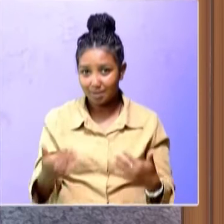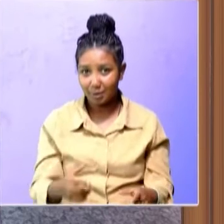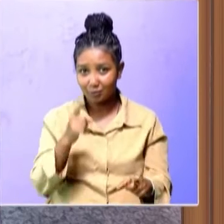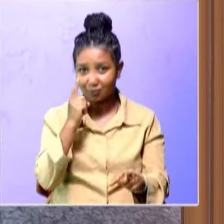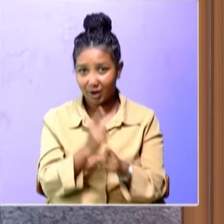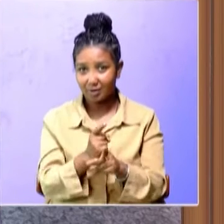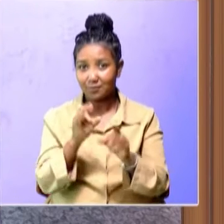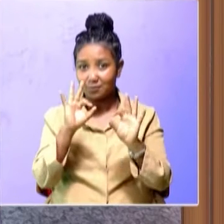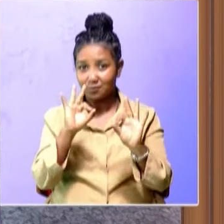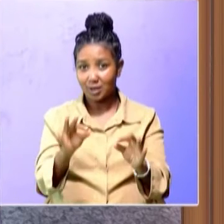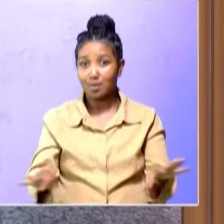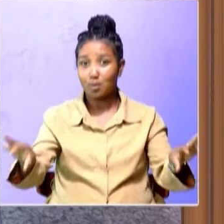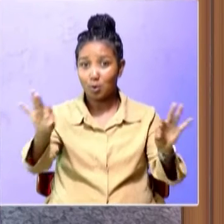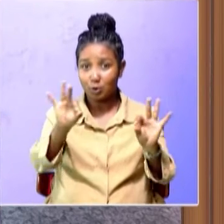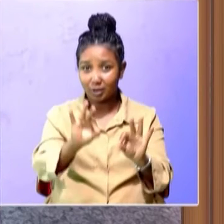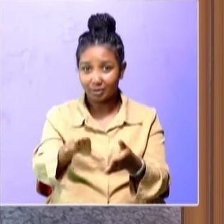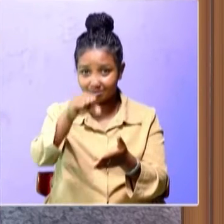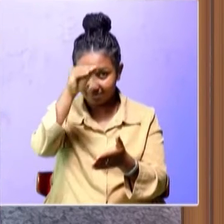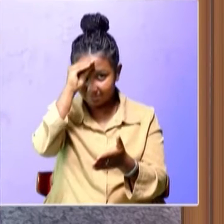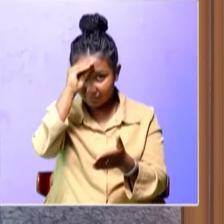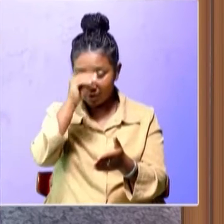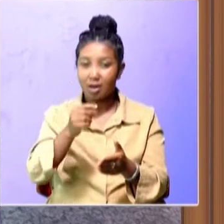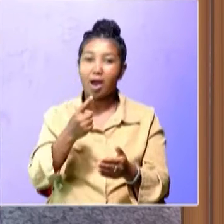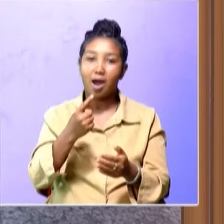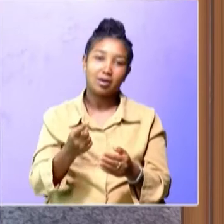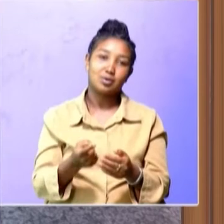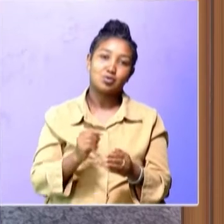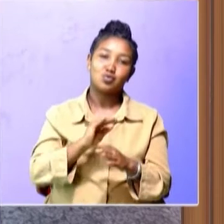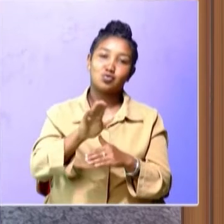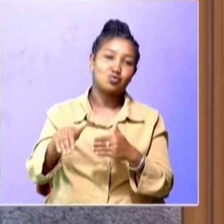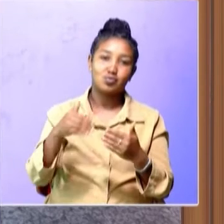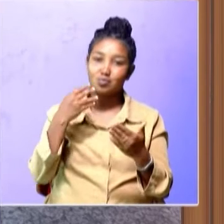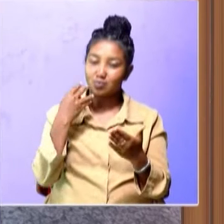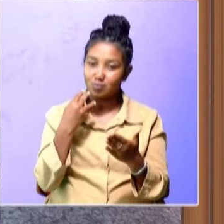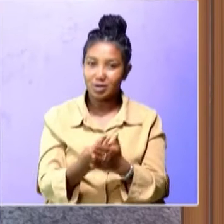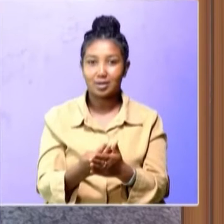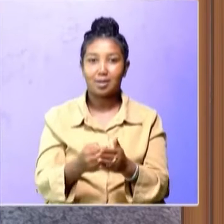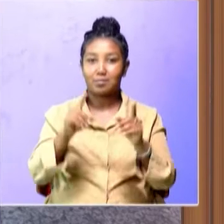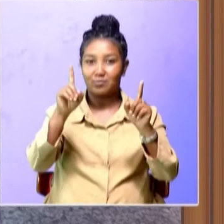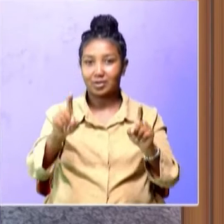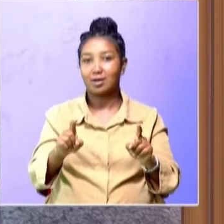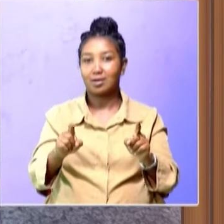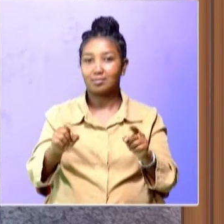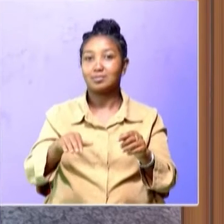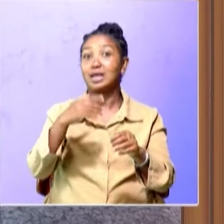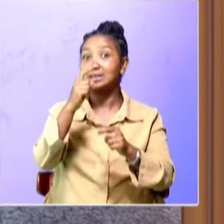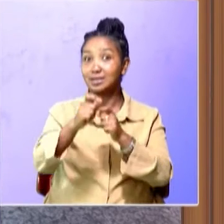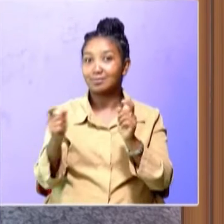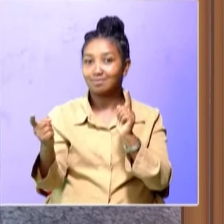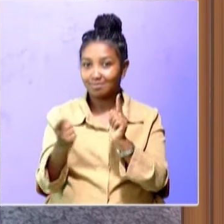you find it very important for your lesson. I wish you all the best for your exams. I'll see you next